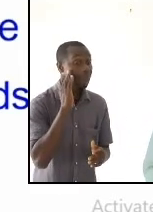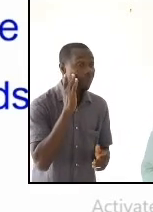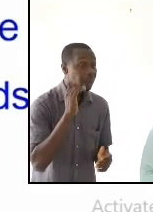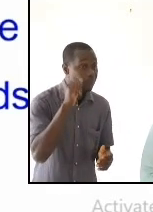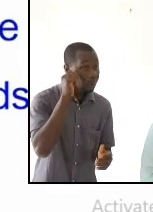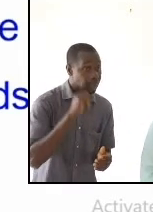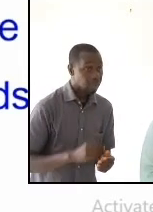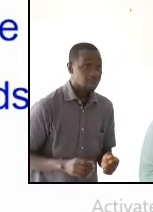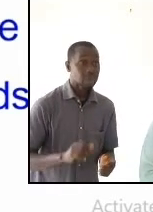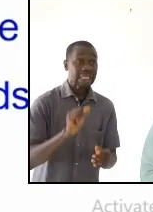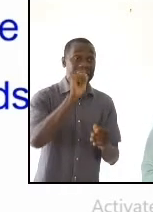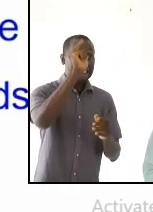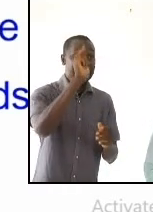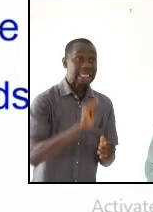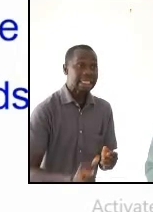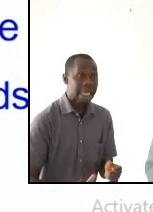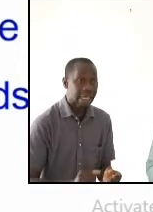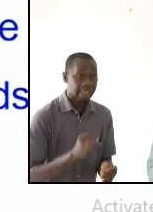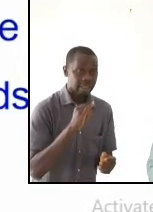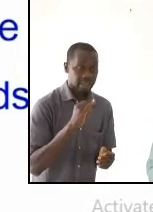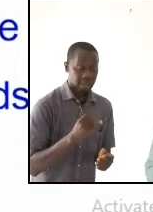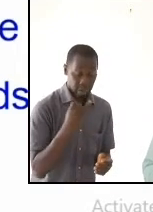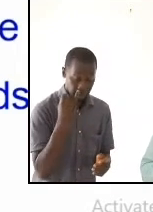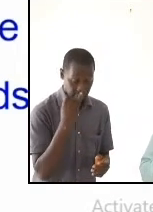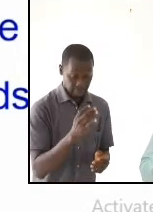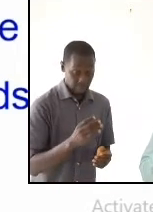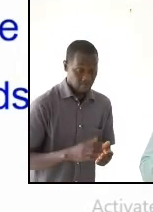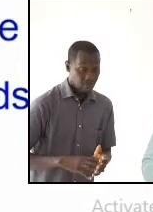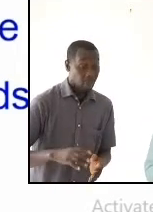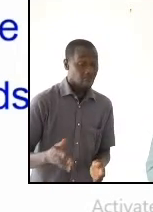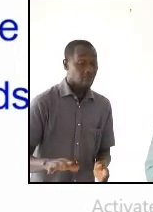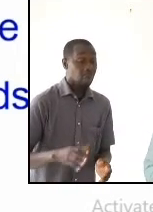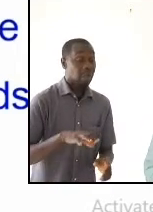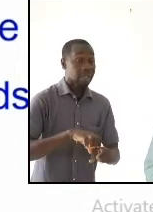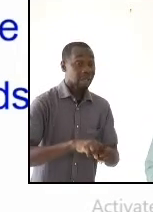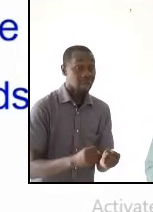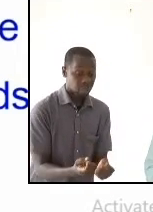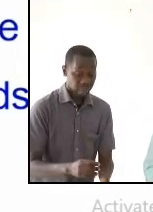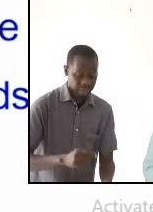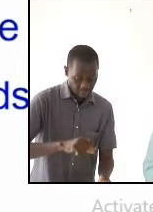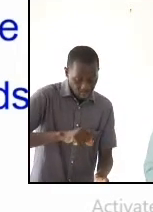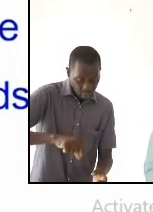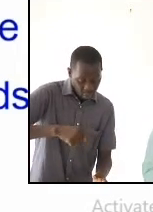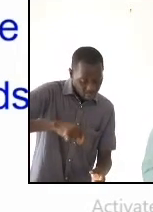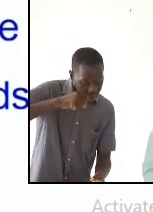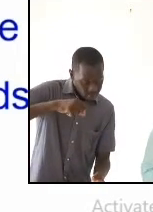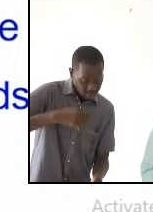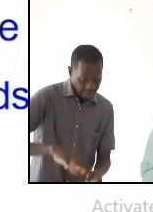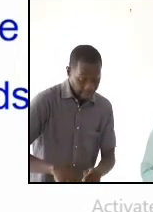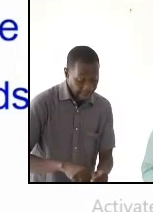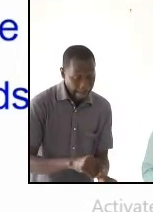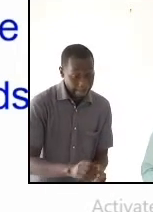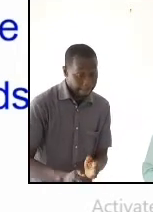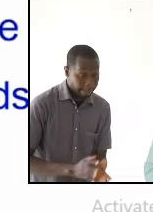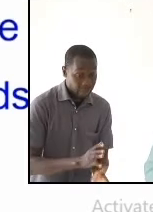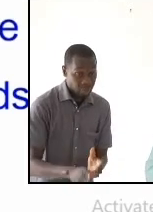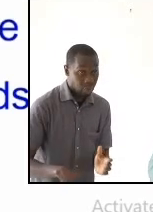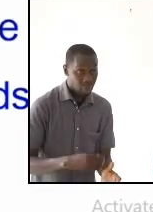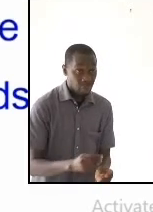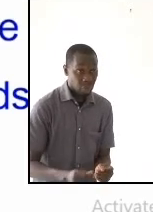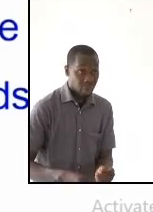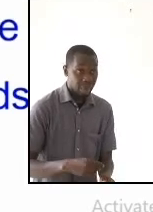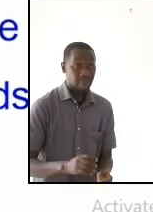an anaerobic respiration, this is used when they want to break down sugar in the production of, in some